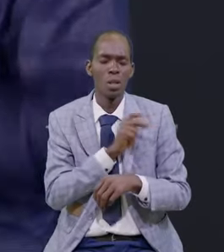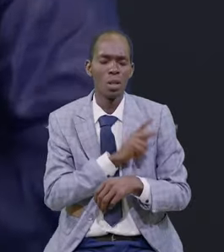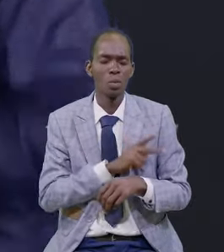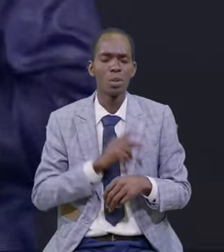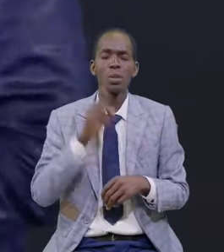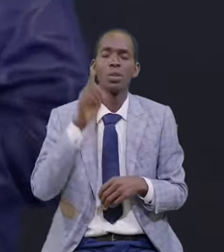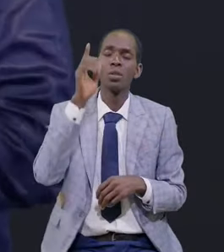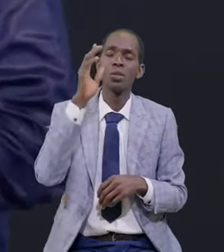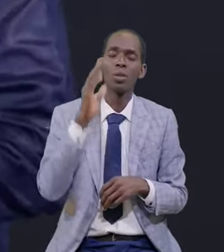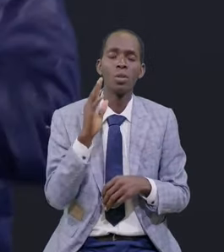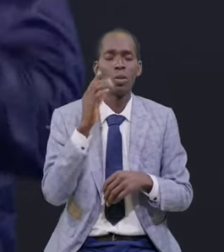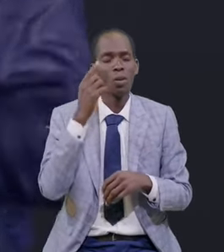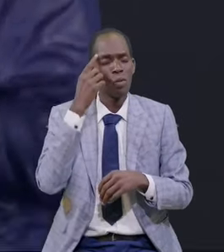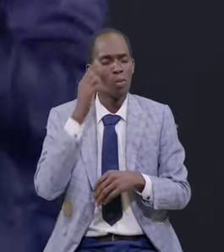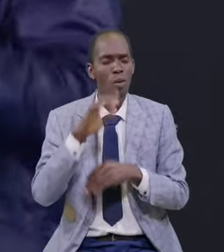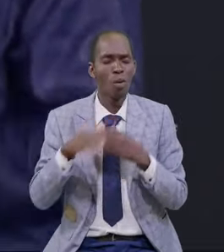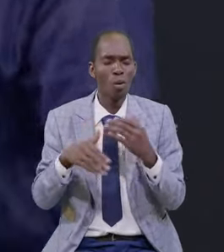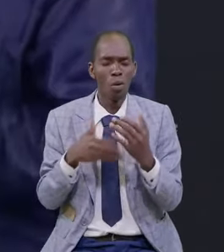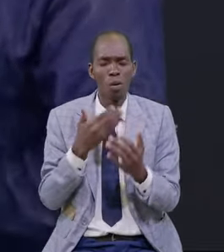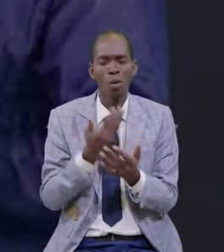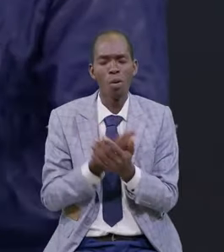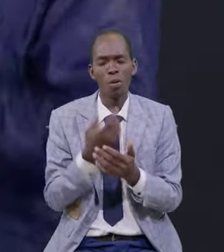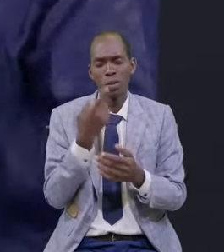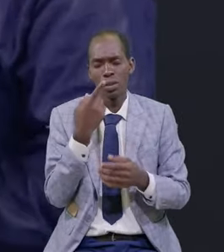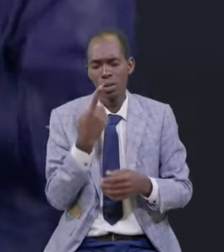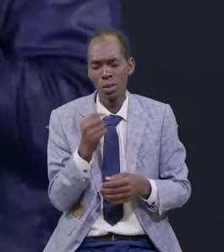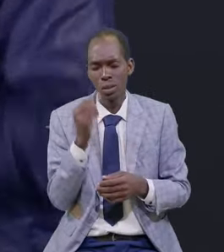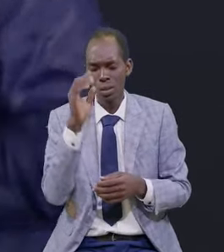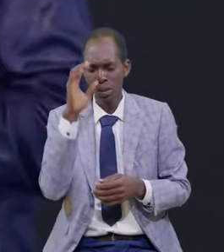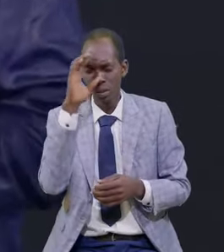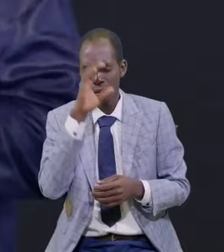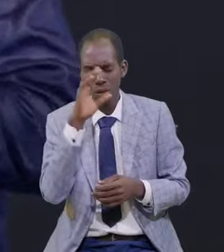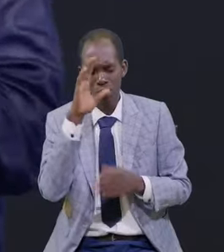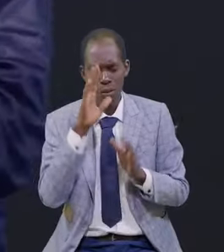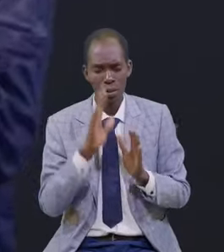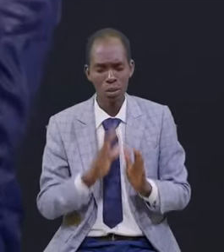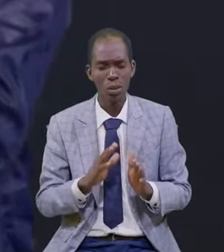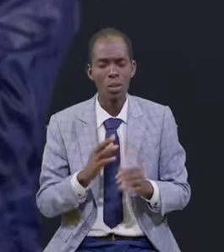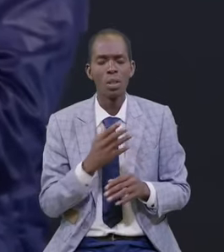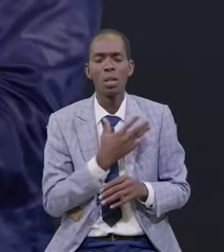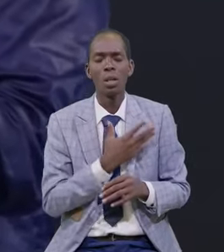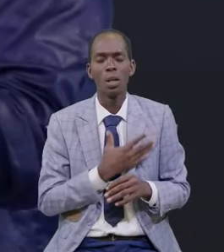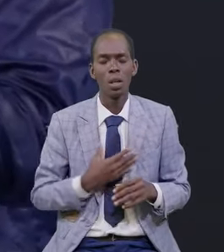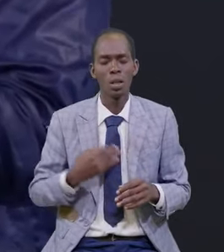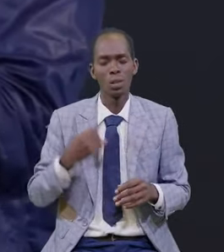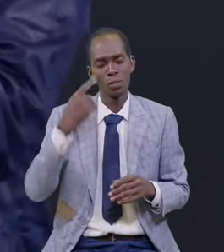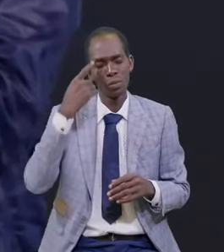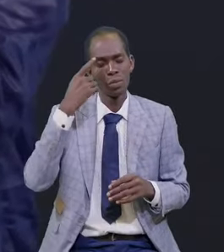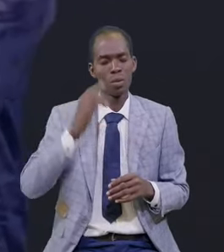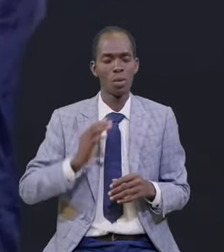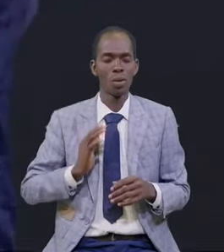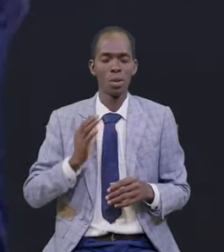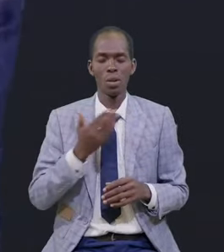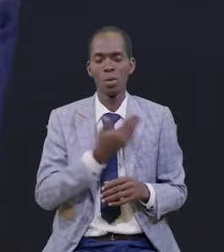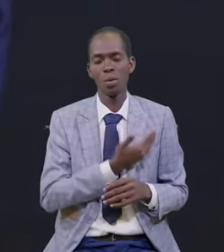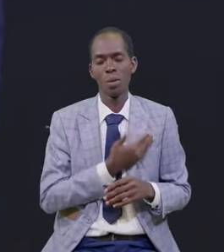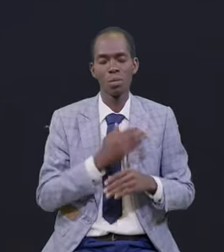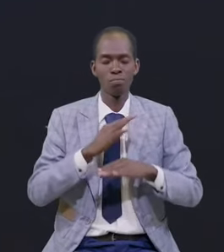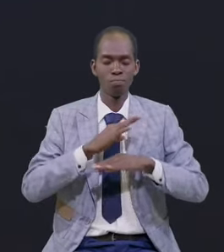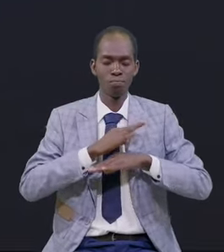all the Seekers and the satisfaction and our satisfaction let's appreciate the all